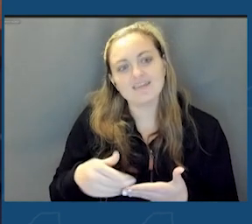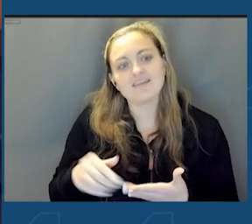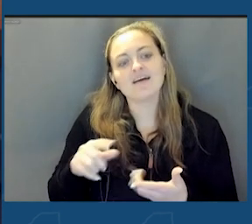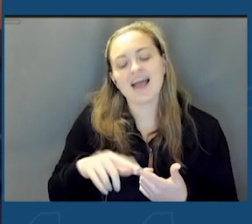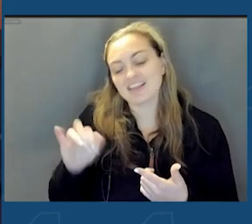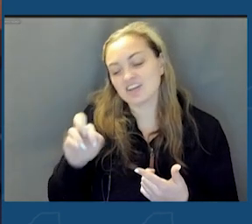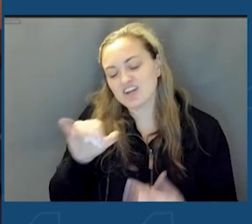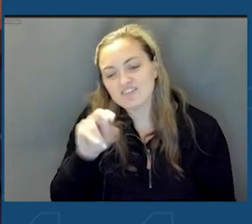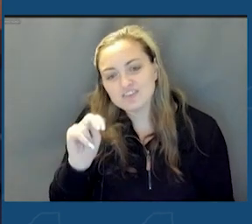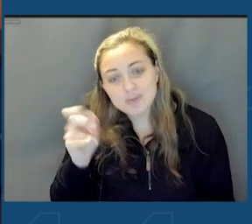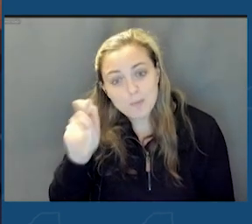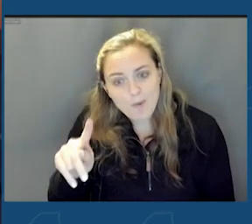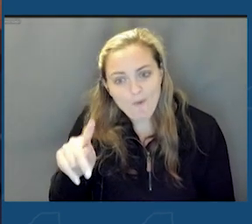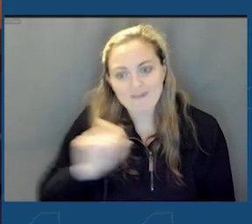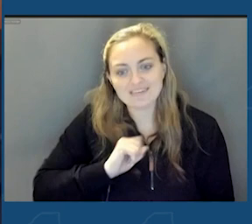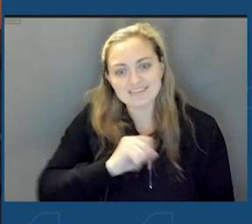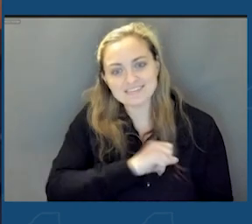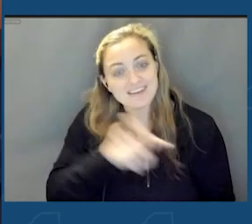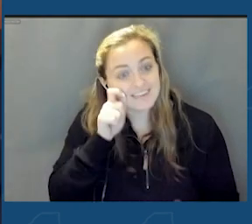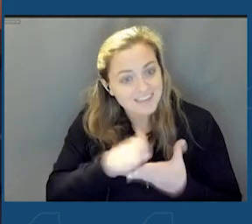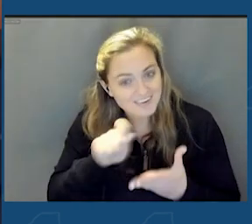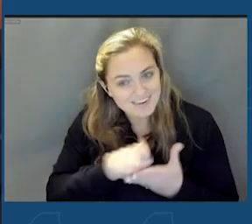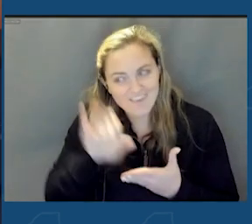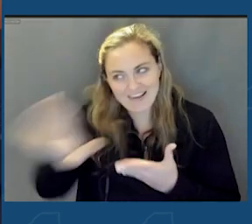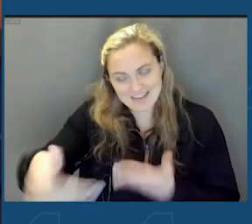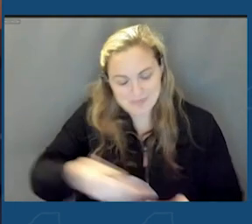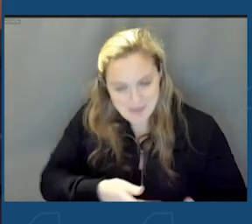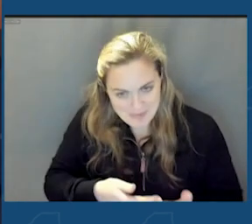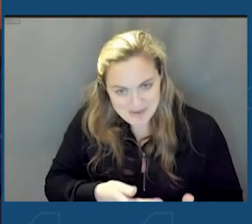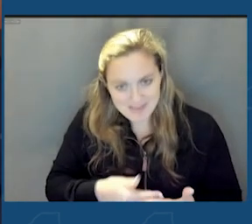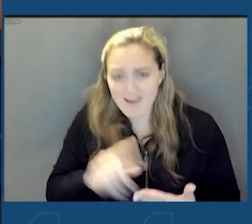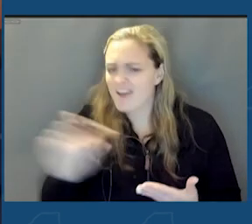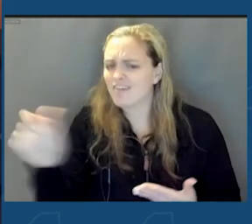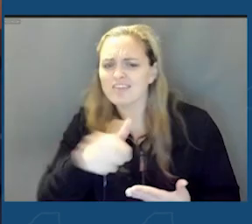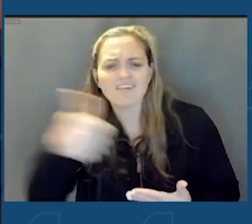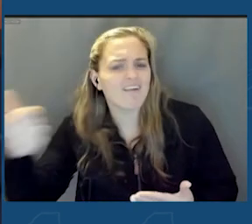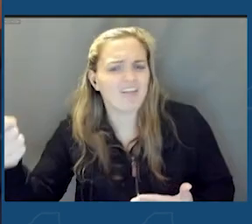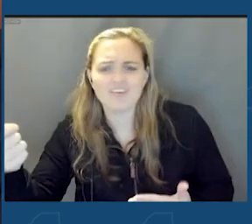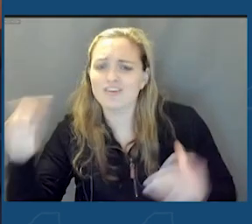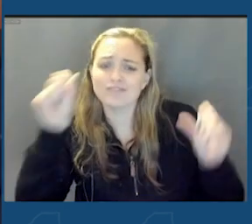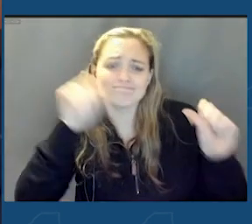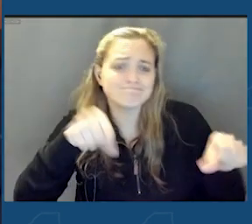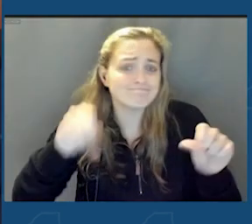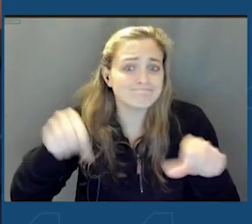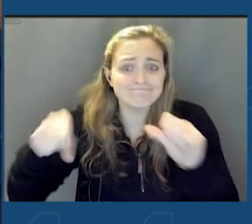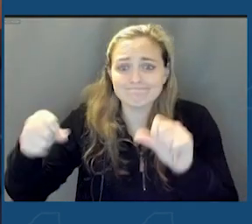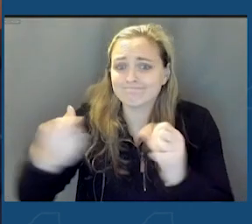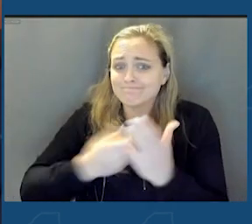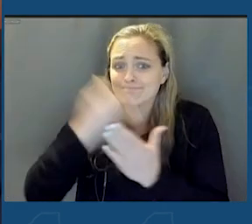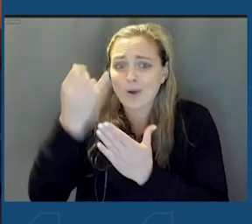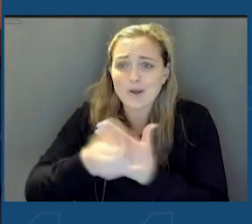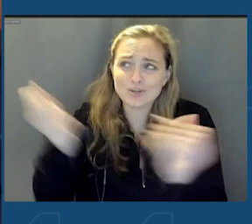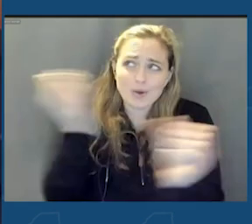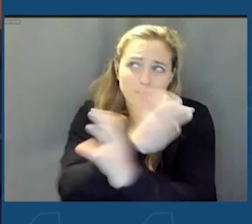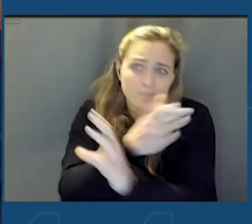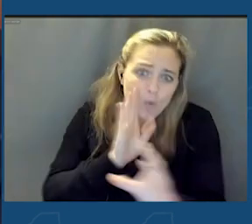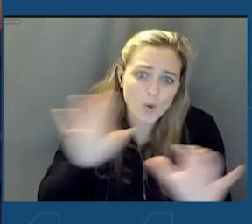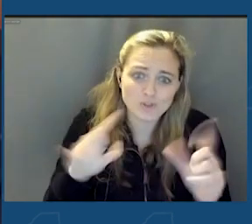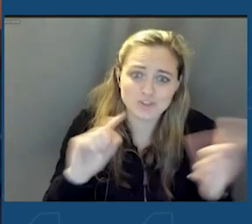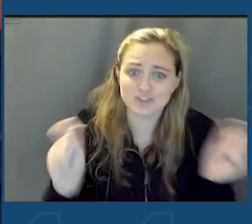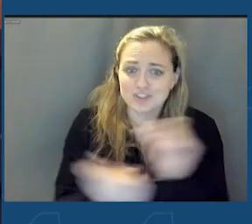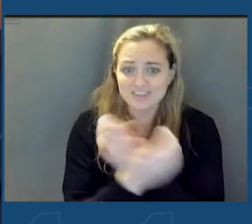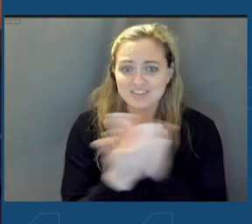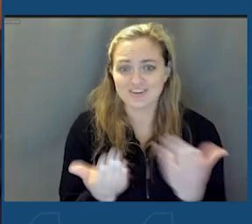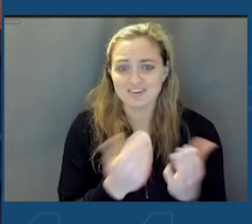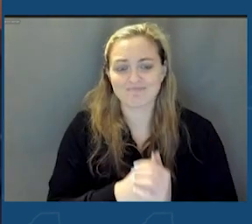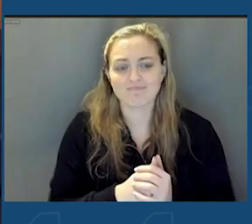State Secretary Rodriguez's baby, and all the other possible fixtures that we're going to do here in the community.